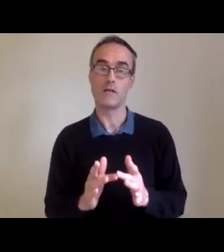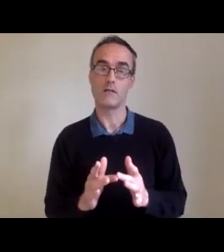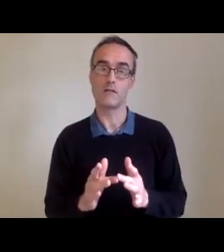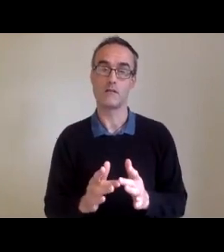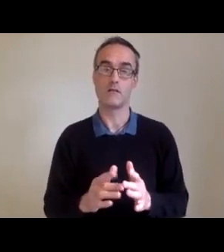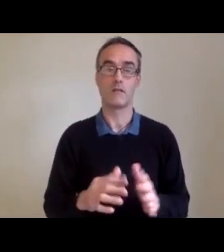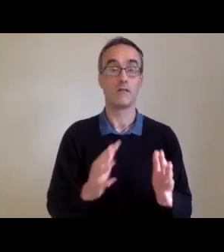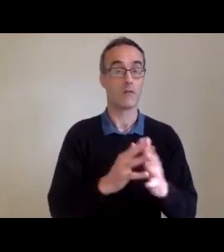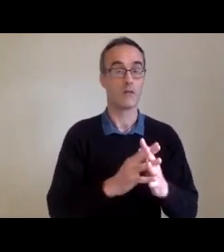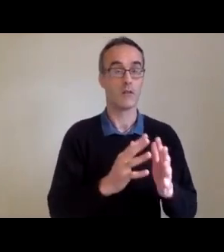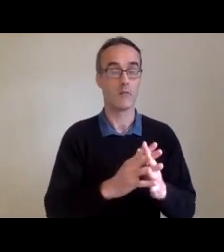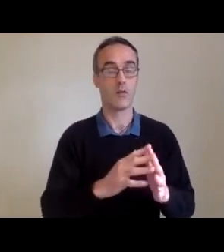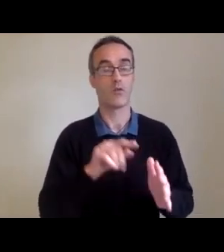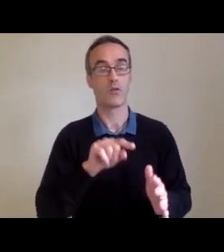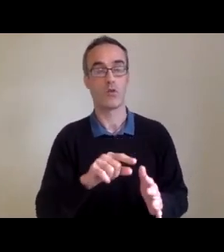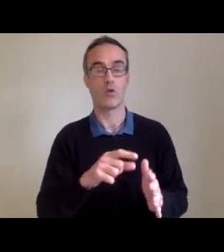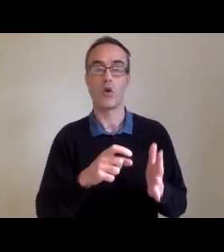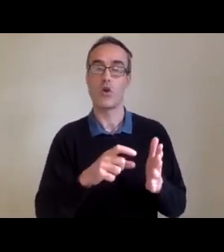at